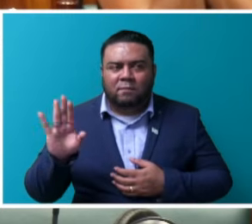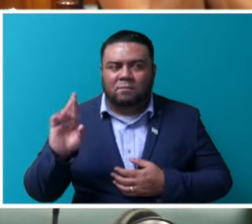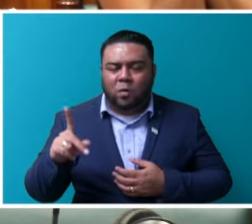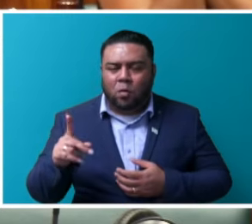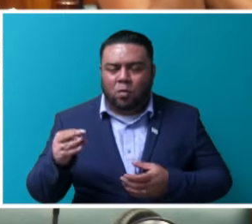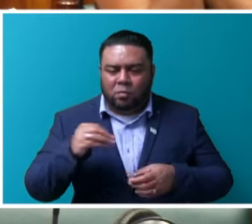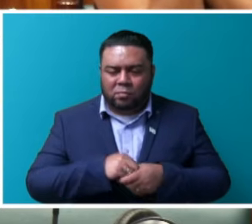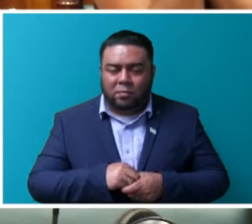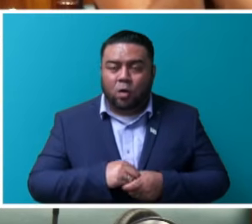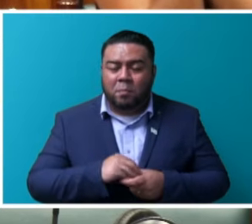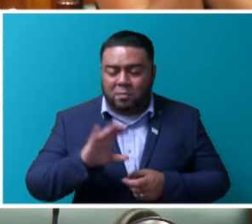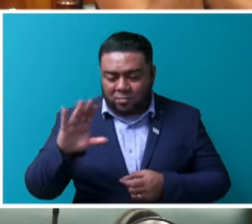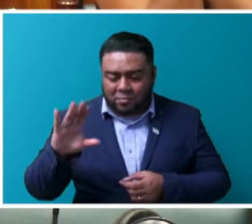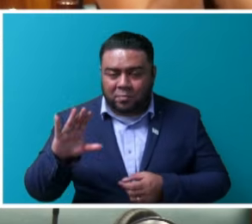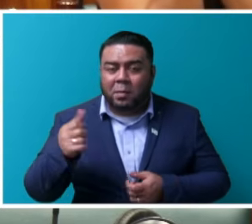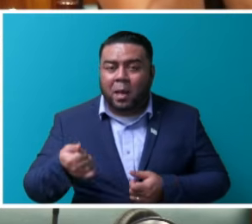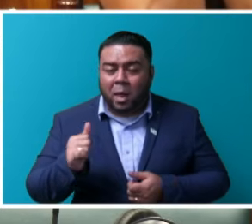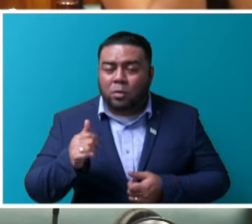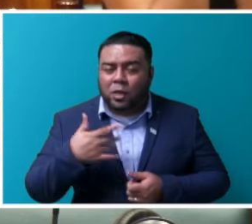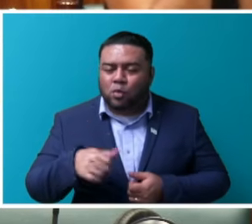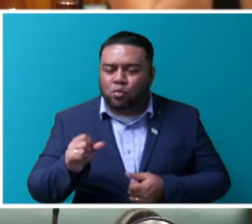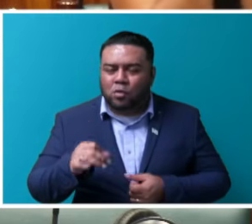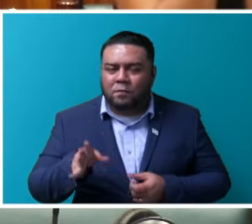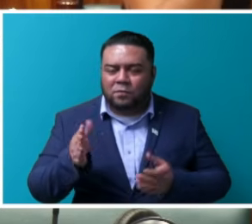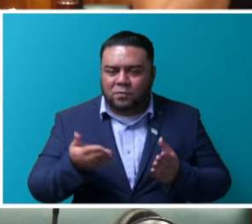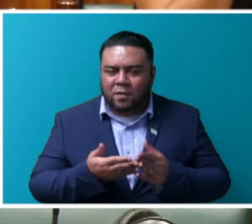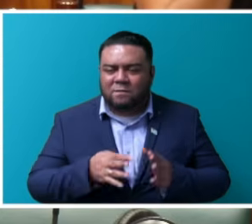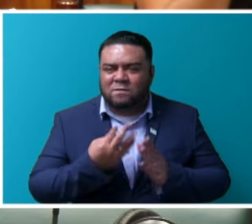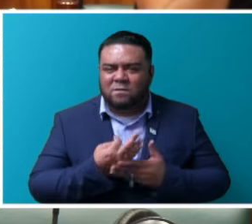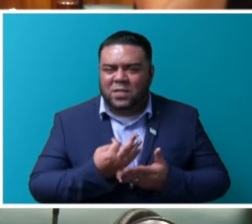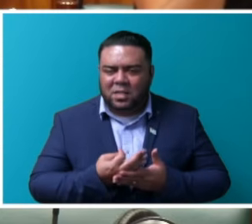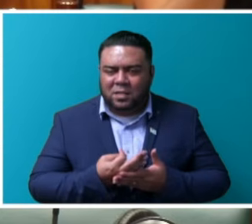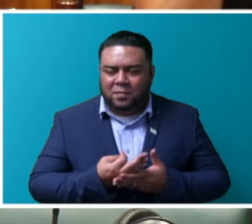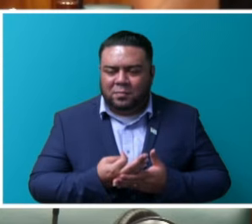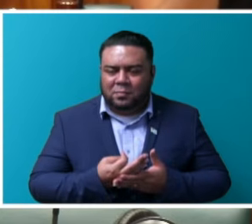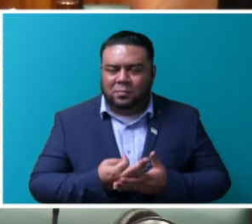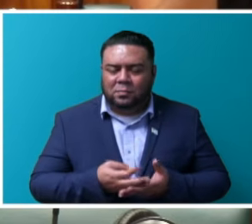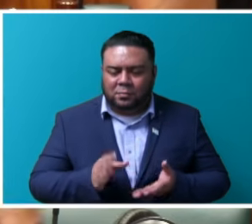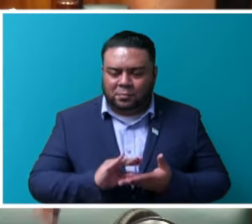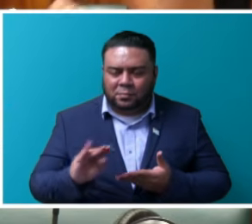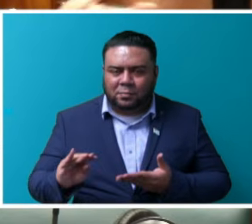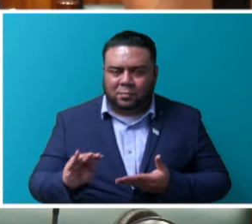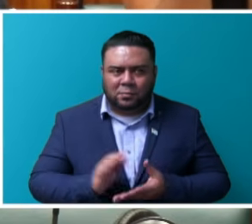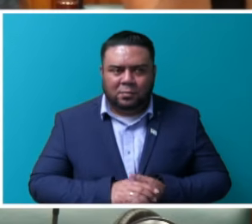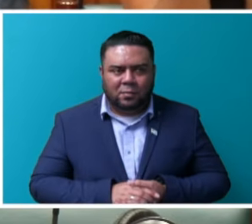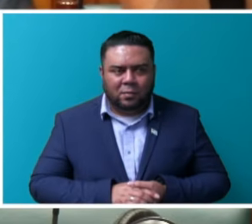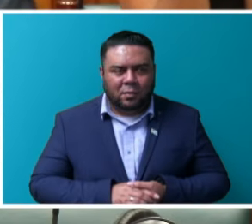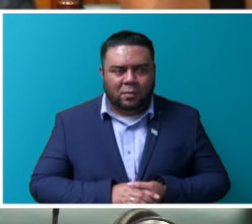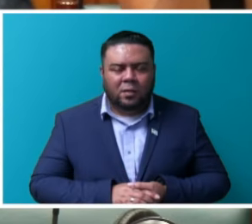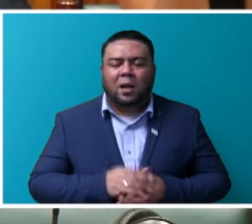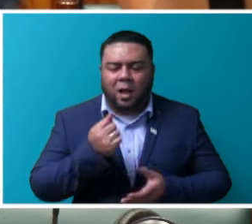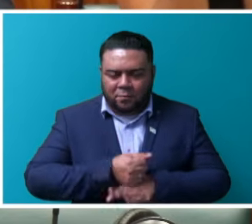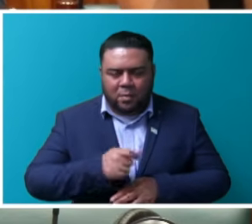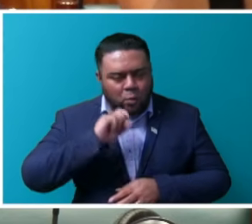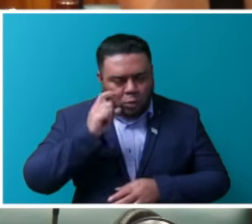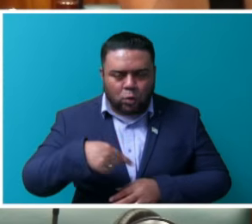the Commission by allowing the use of regulatory fees to fund its operation. Of course, government will continue to